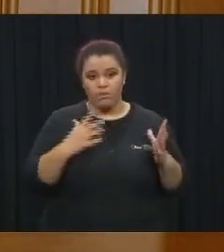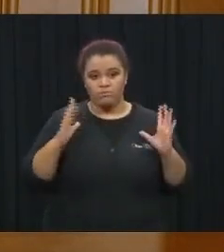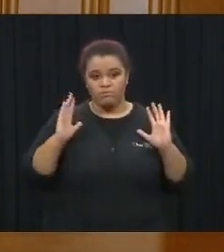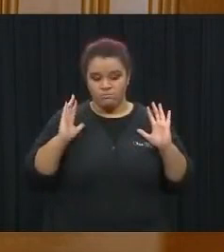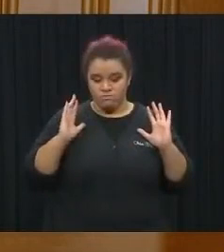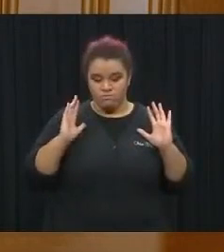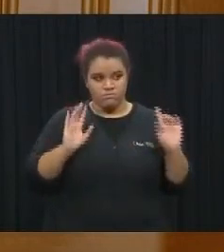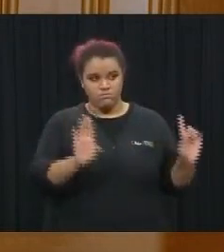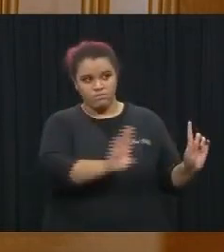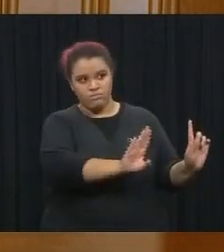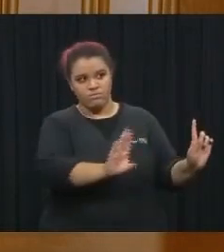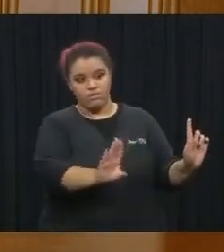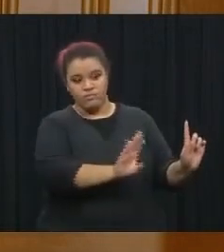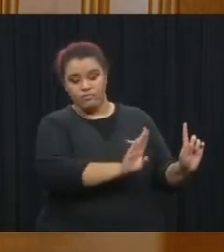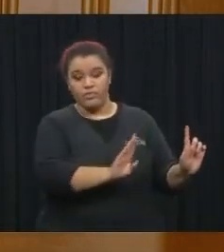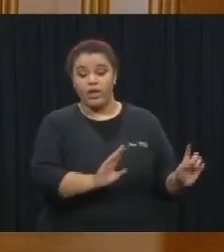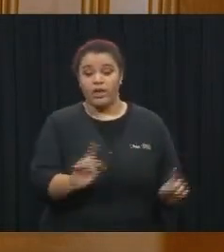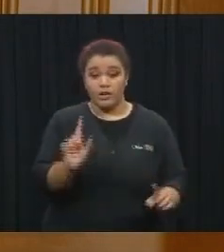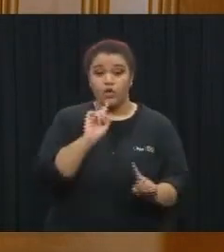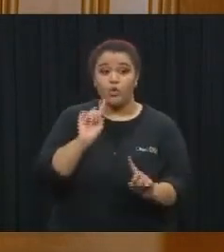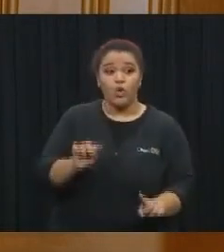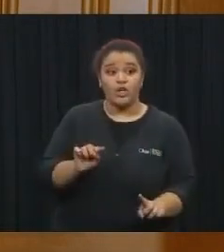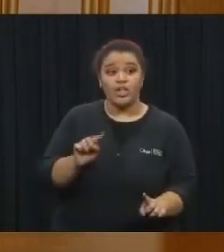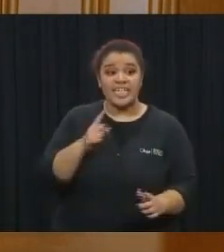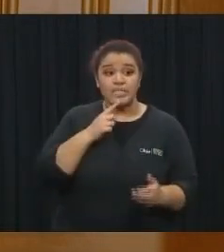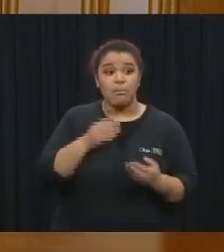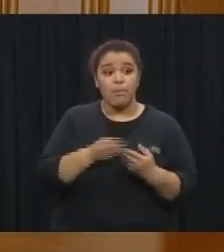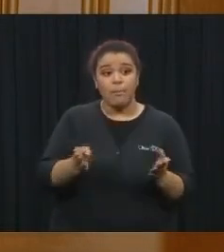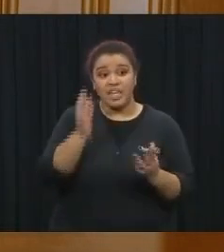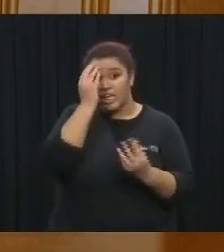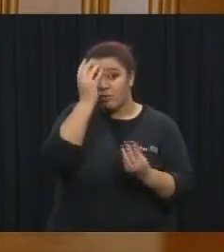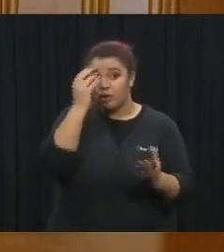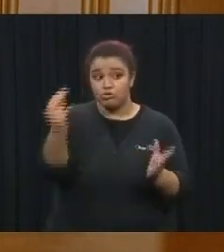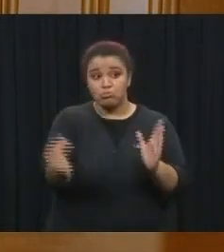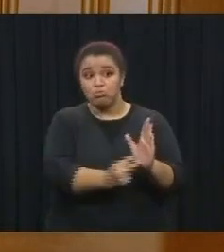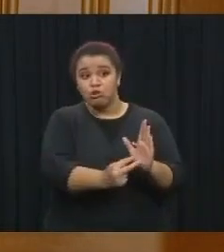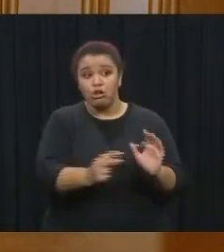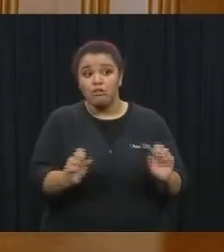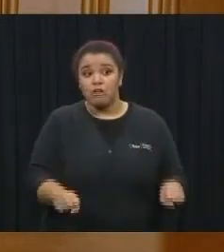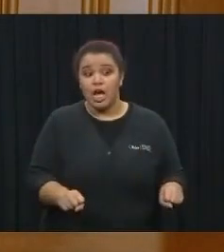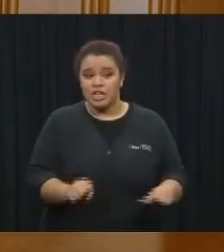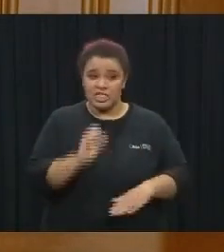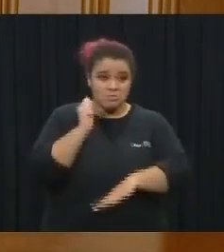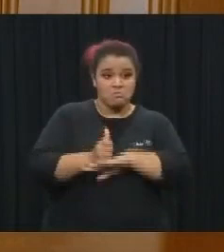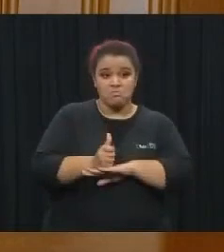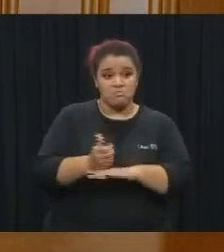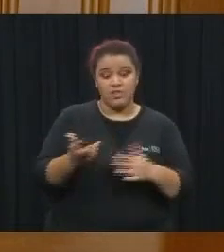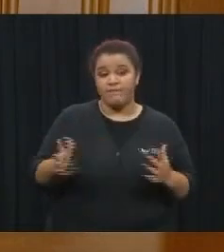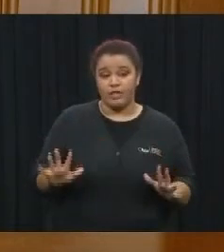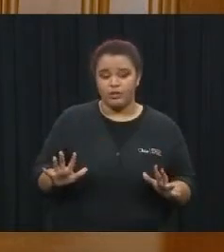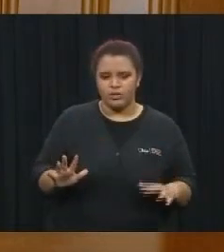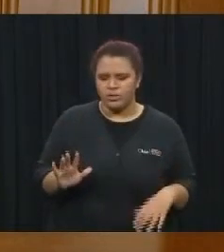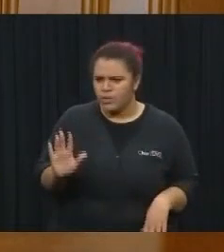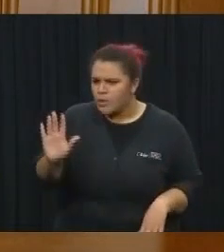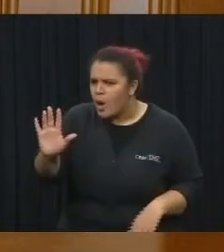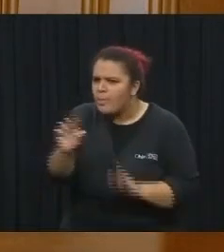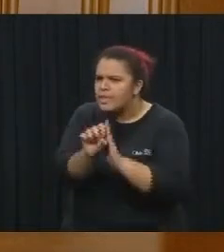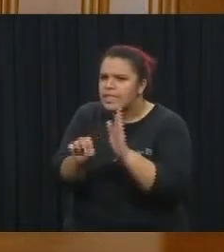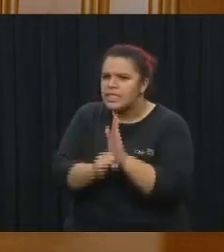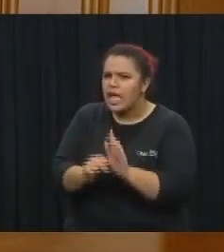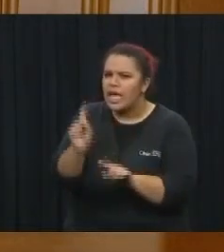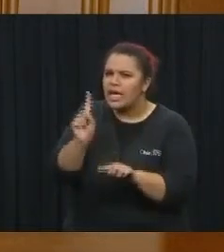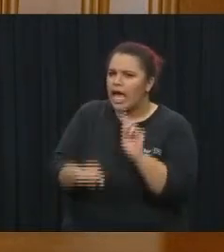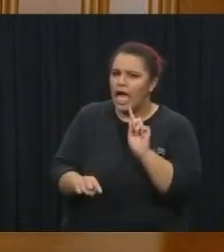is what it is. It's public. Everybody can look at it. Okay, but the state cannot clarify whether it considers an